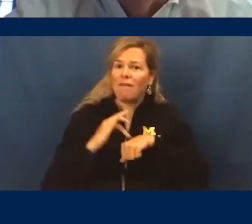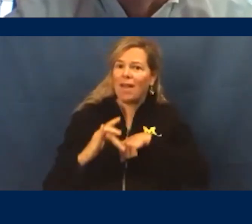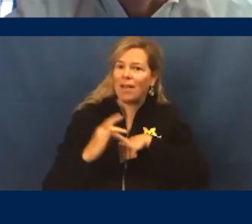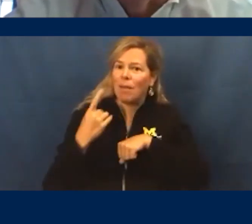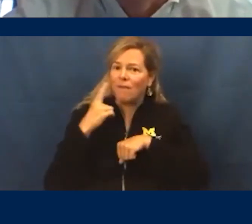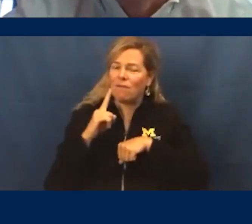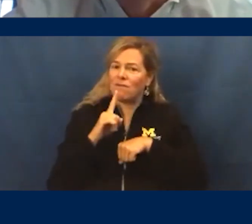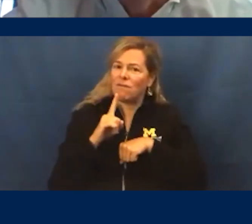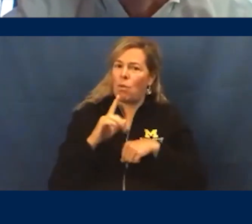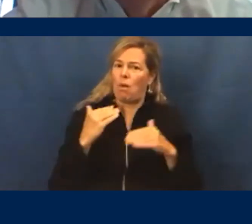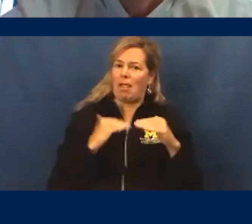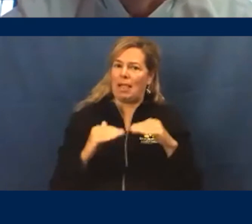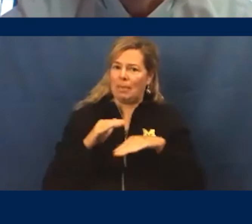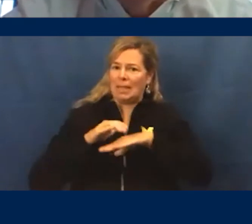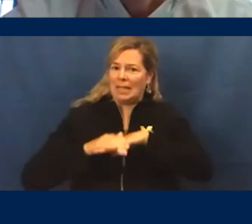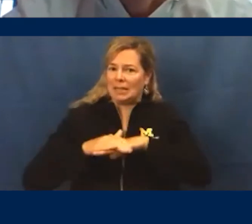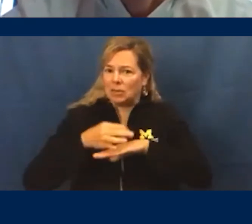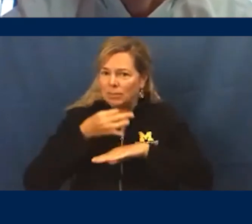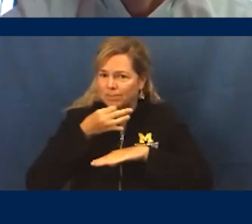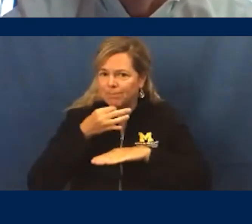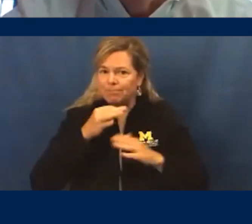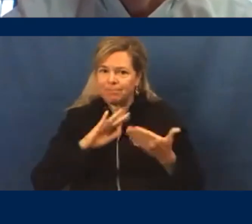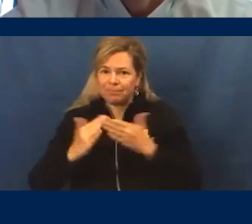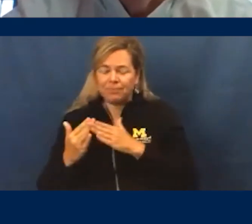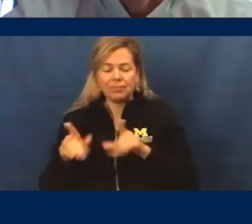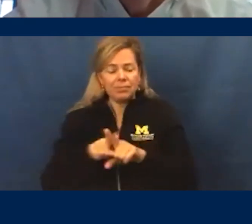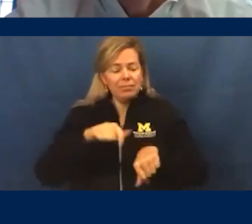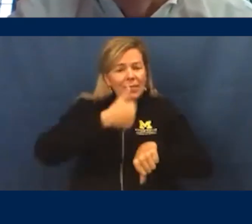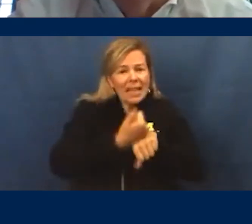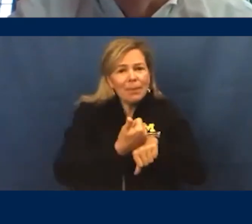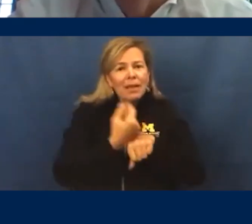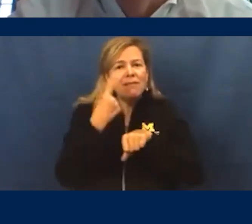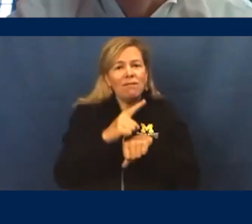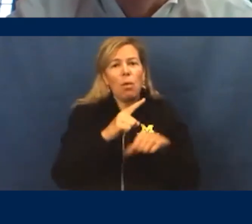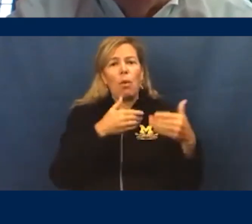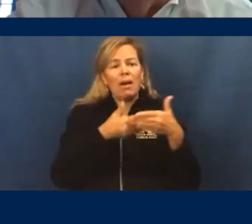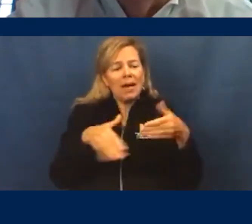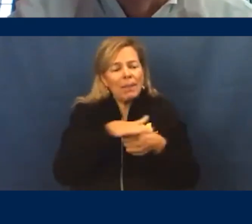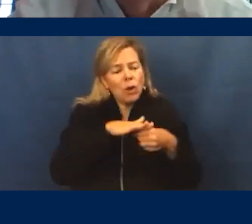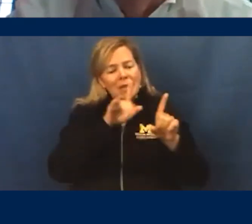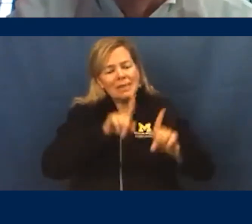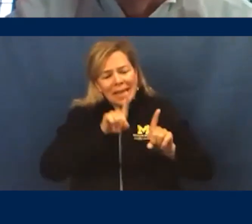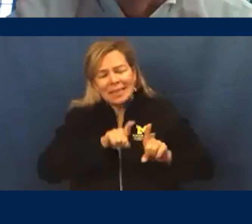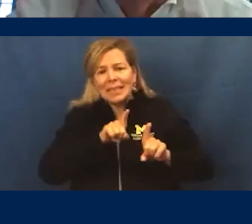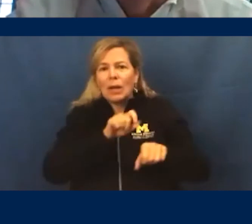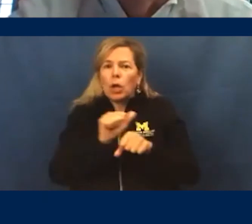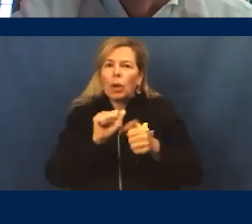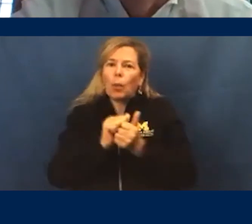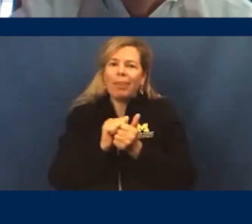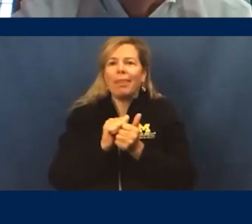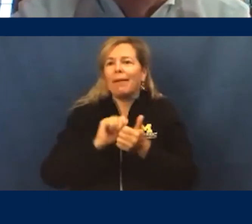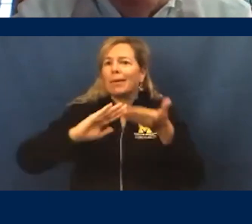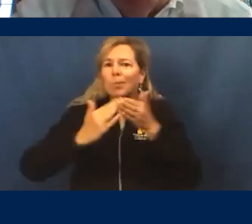English proficient communities, and implementation of neighborhood testing strategies working with community partners and